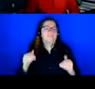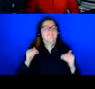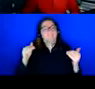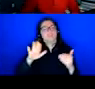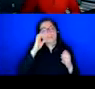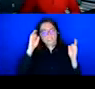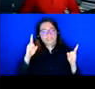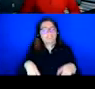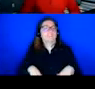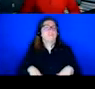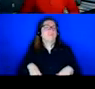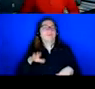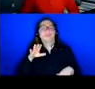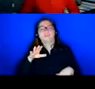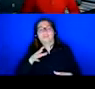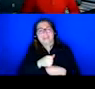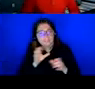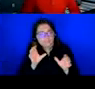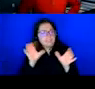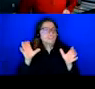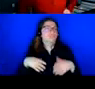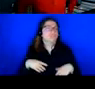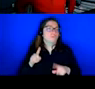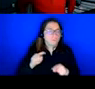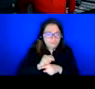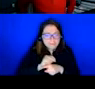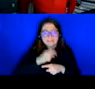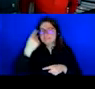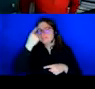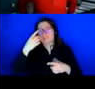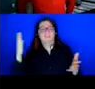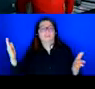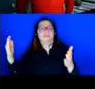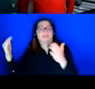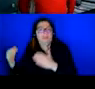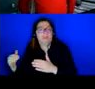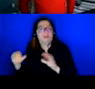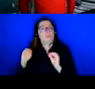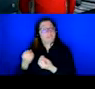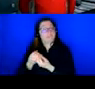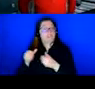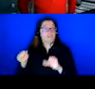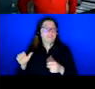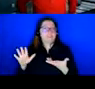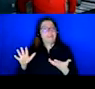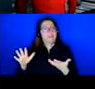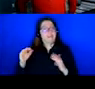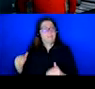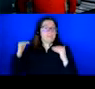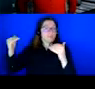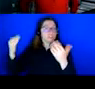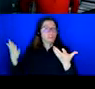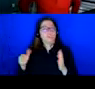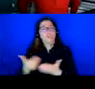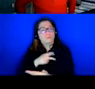that credential or attending some trainings. Organizationally, so is it a promotion, or is it a new project,